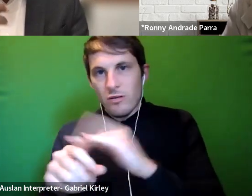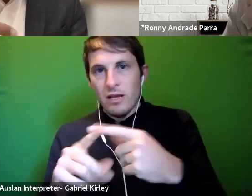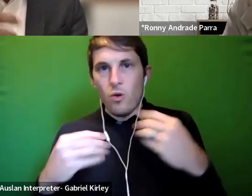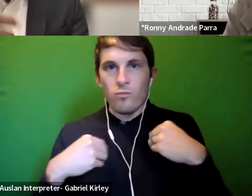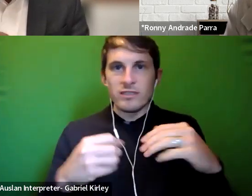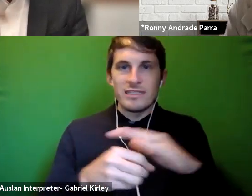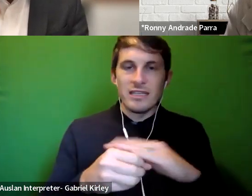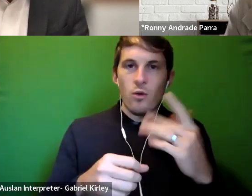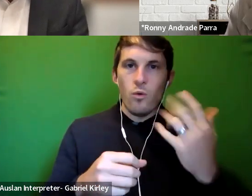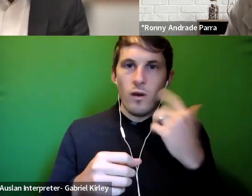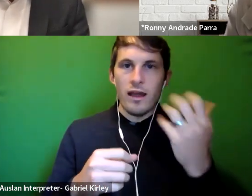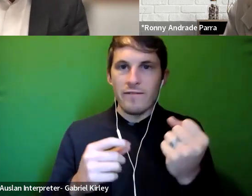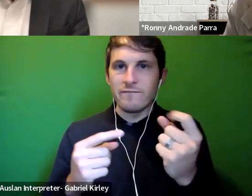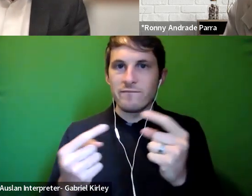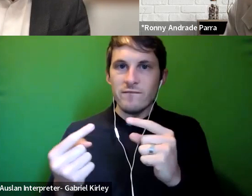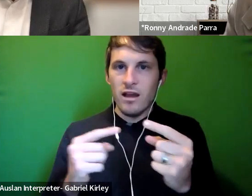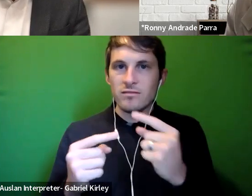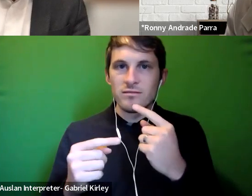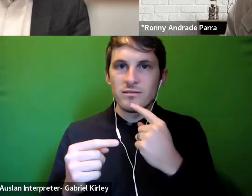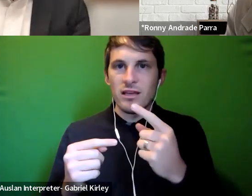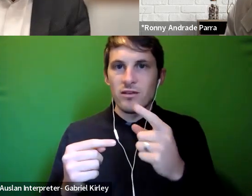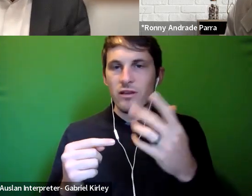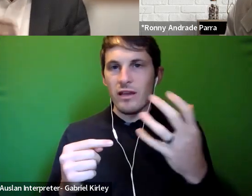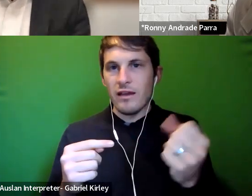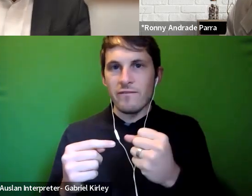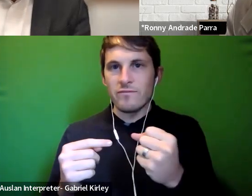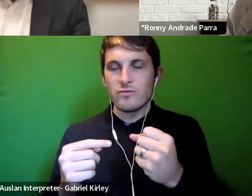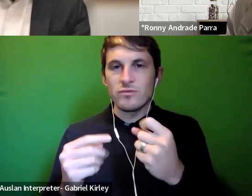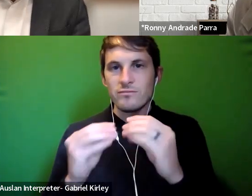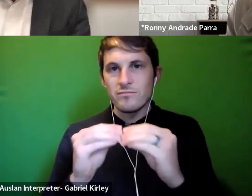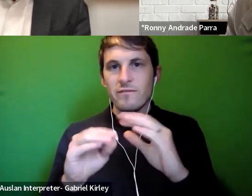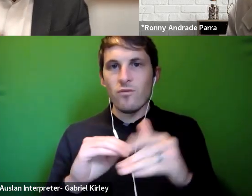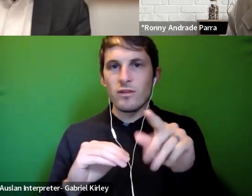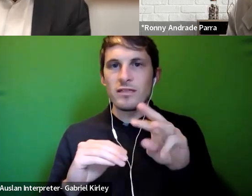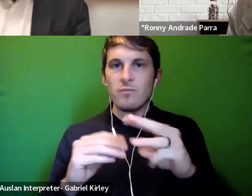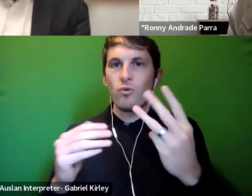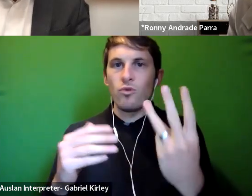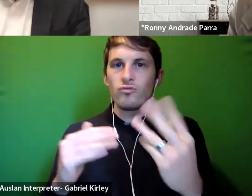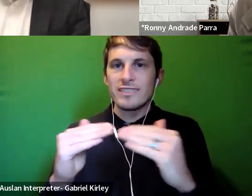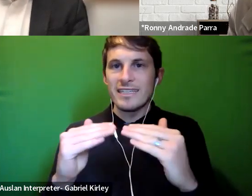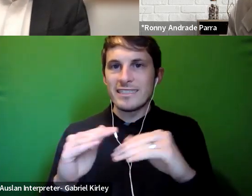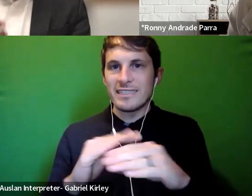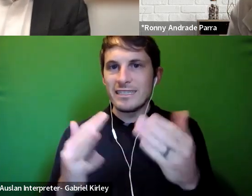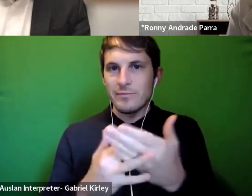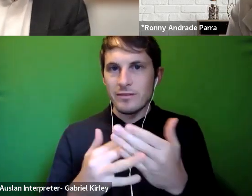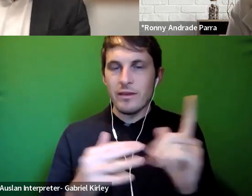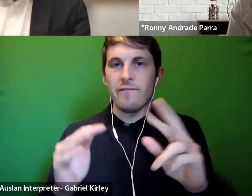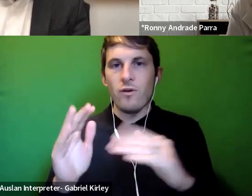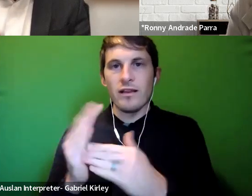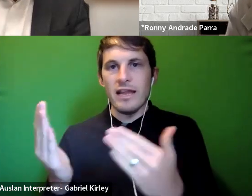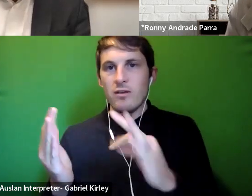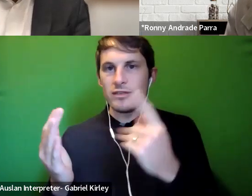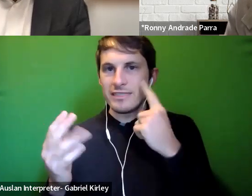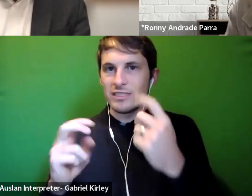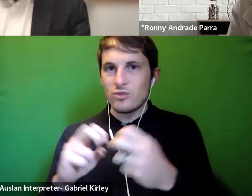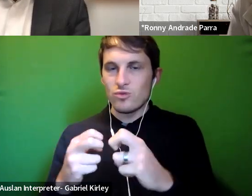fight, sort of say, you'd have to fight for the sort of W3 standards, accessibility. The good thing, I don't see that being the issue, is people